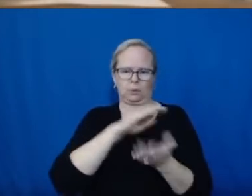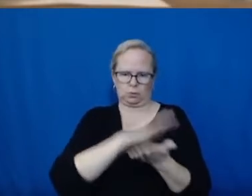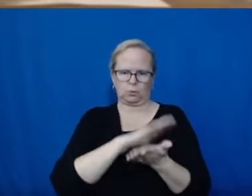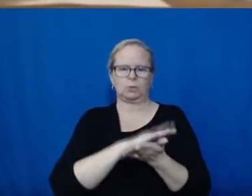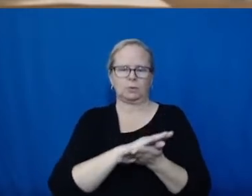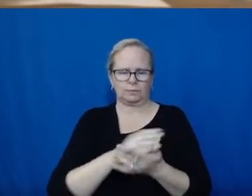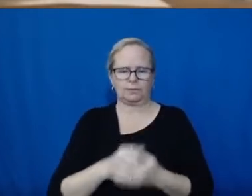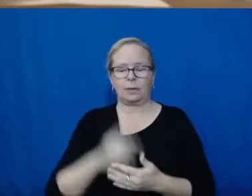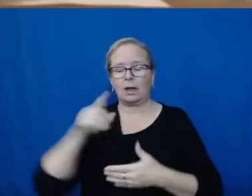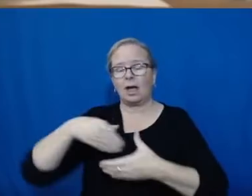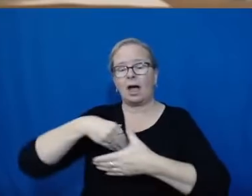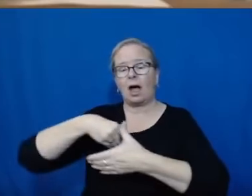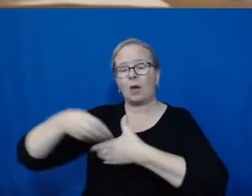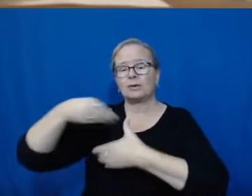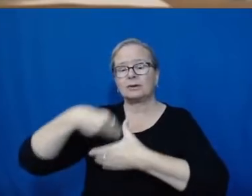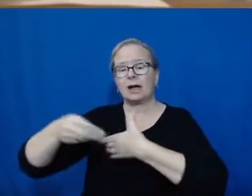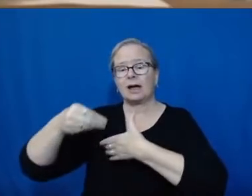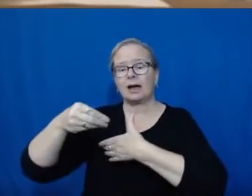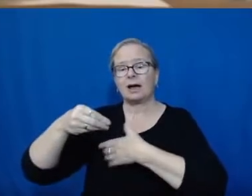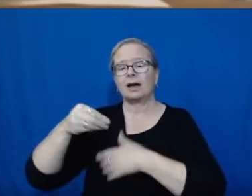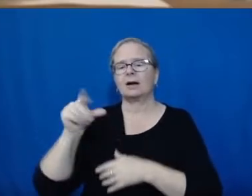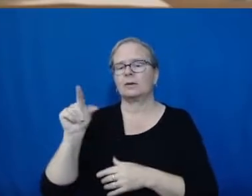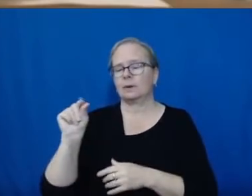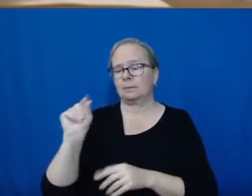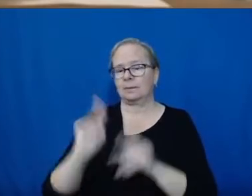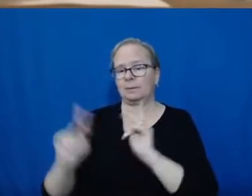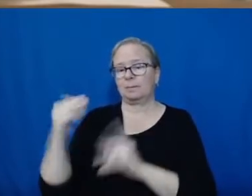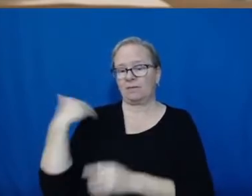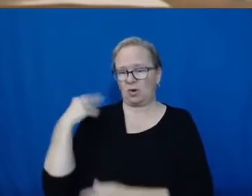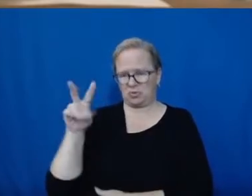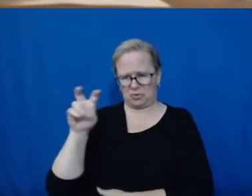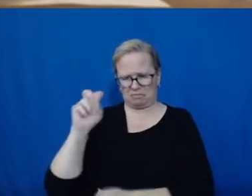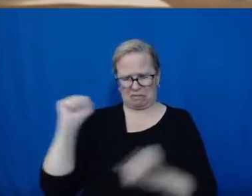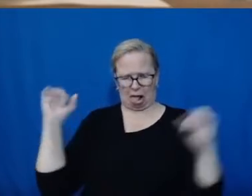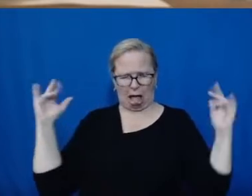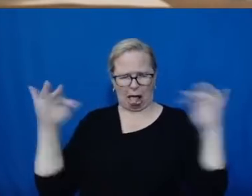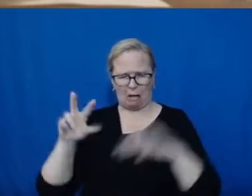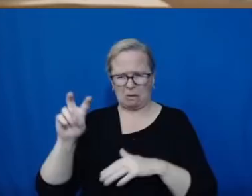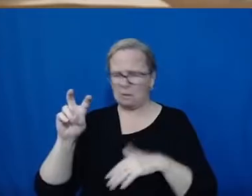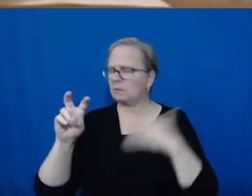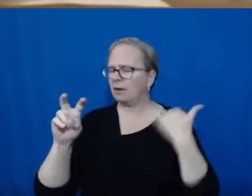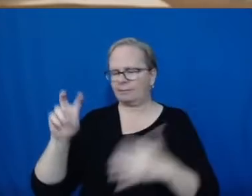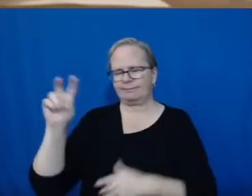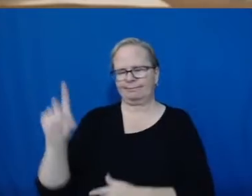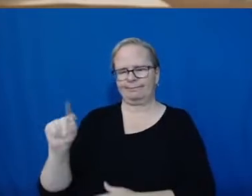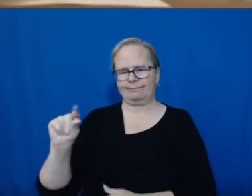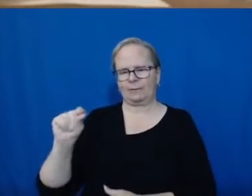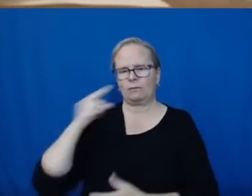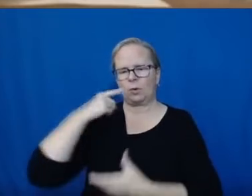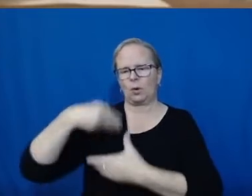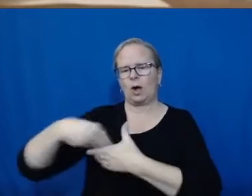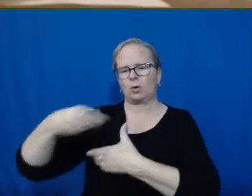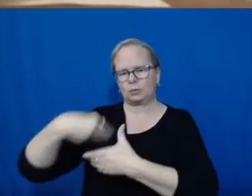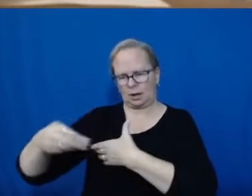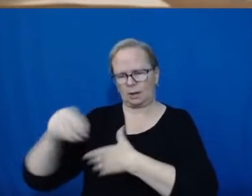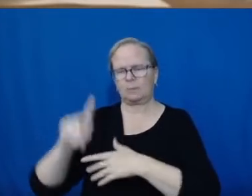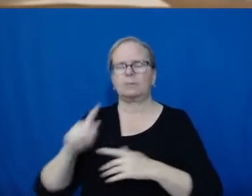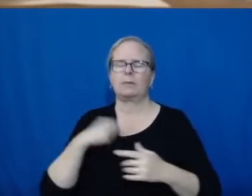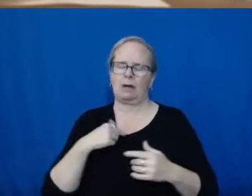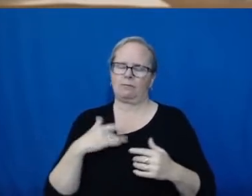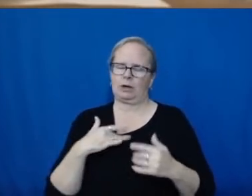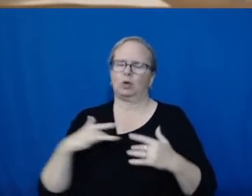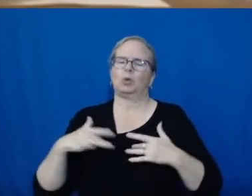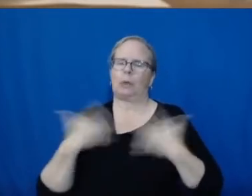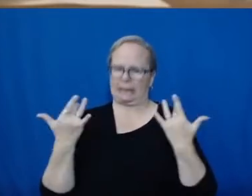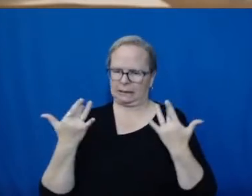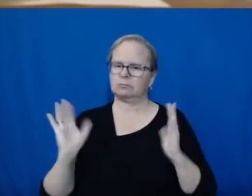to 20. I'm pretty thrilled by that as well. 200, yeah, in the middle of a crisis seems a bit